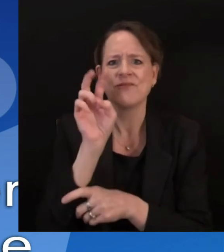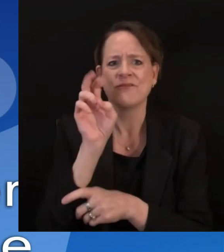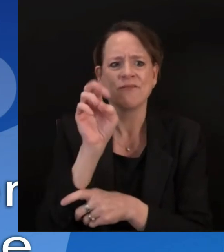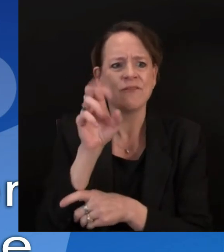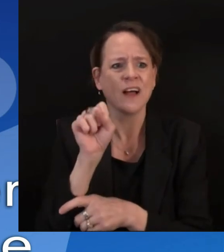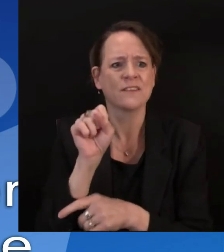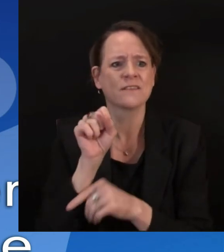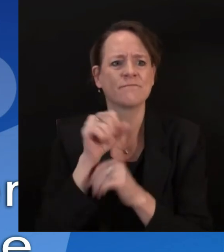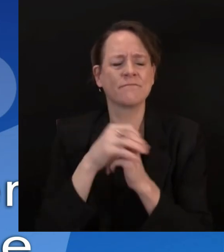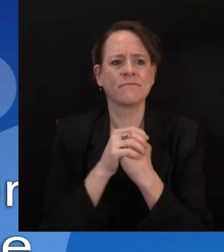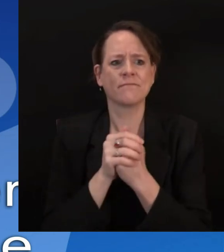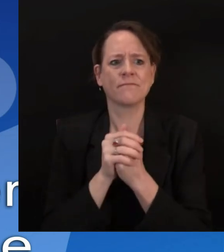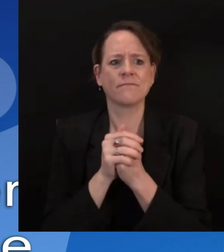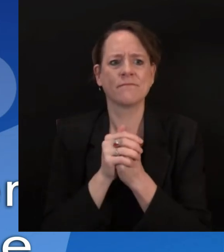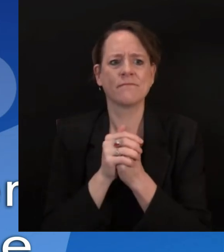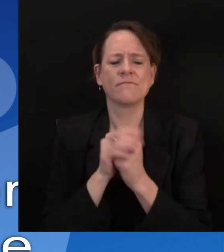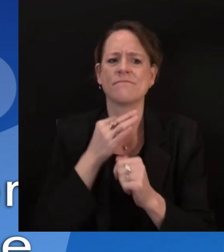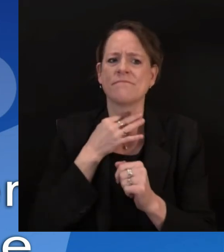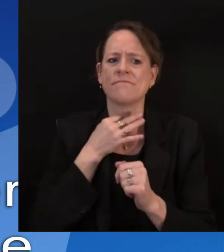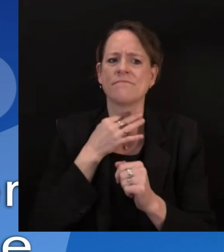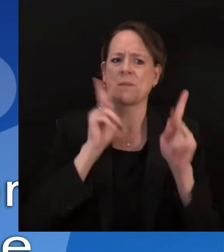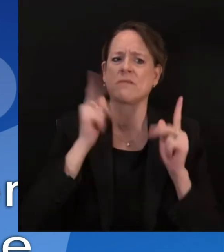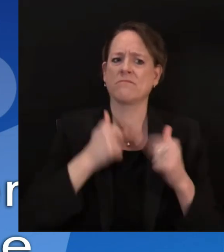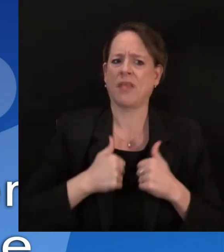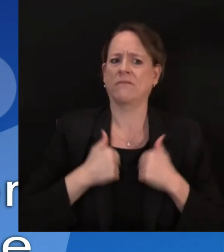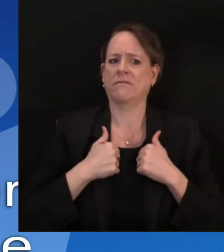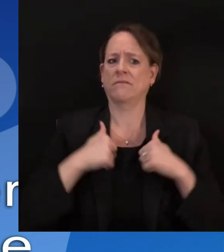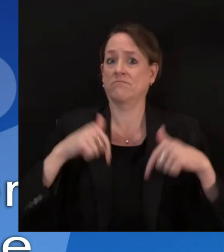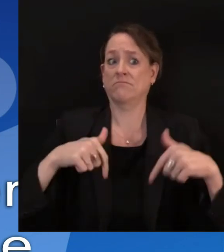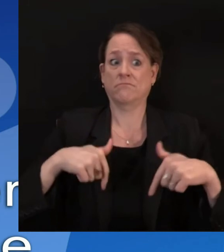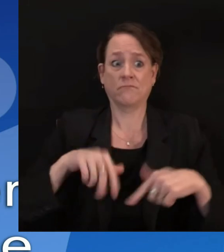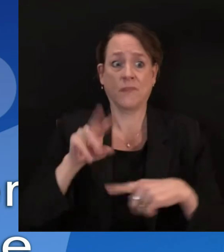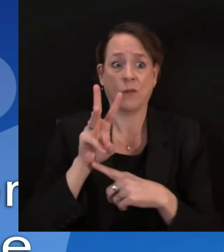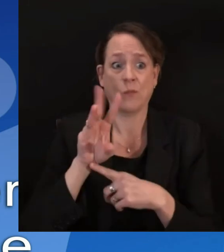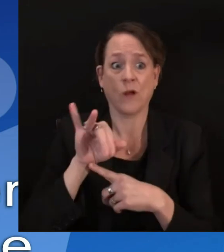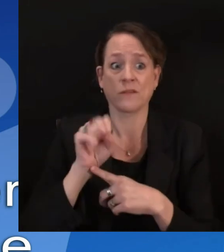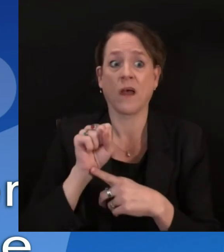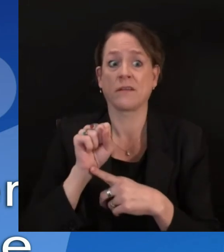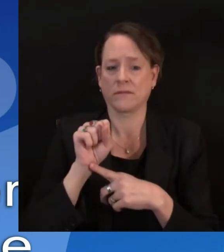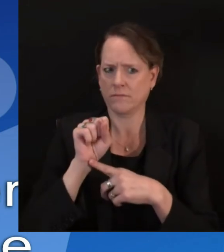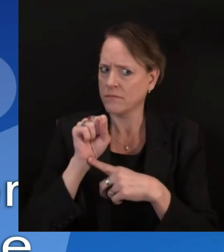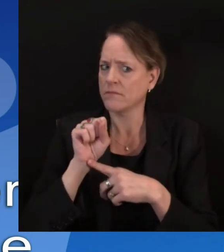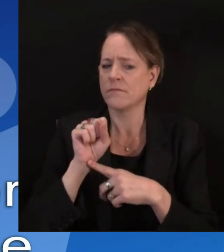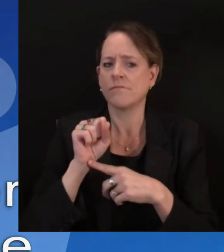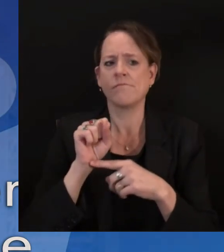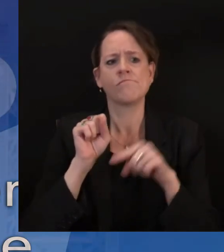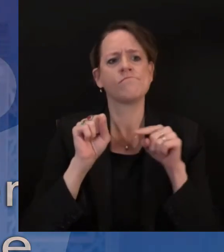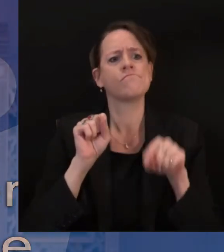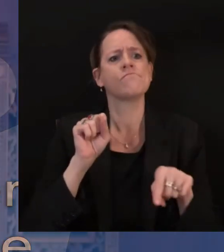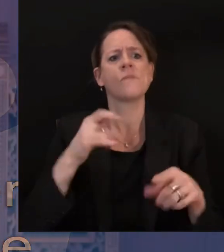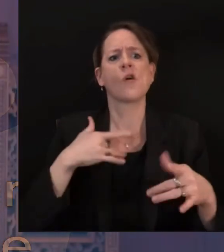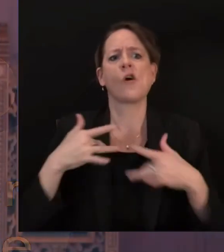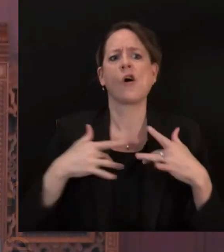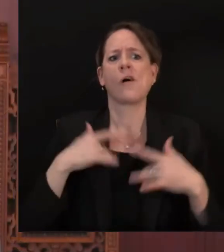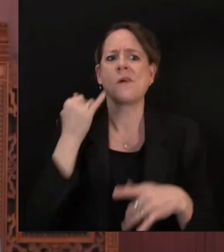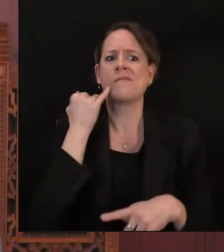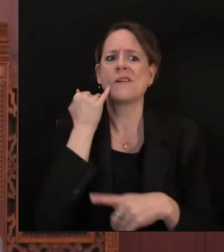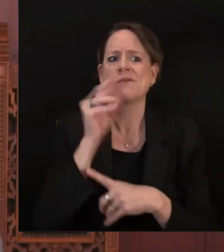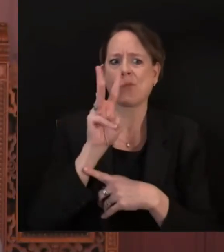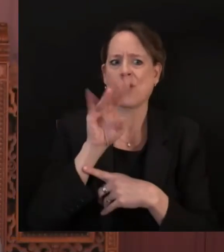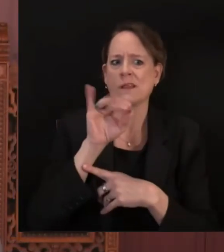if a relief package is not passed in the state by the end of the year? Well, I think there's a whole number